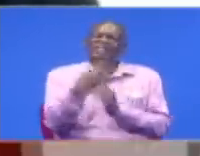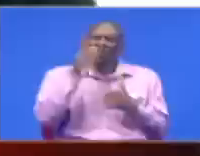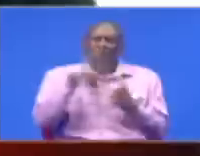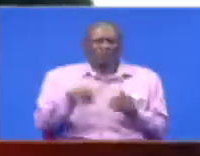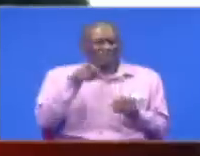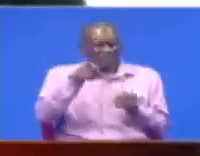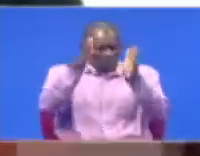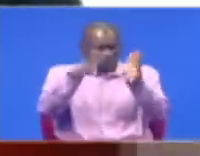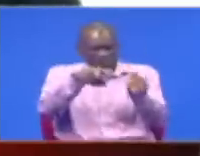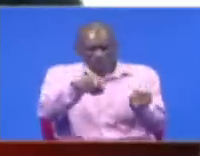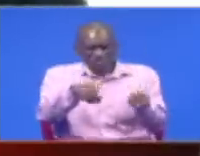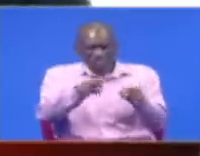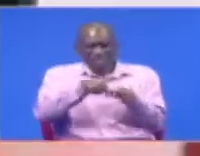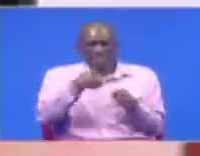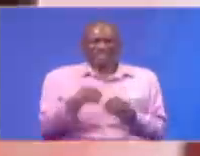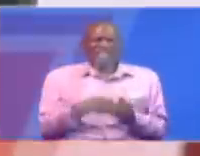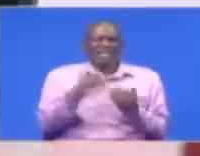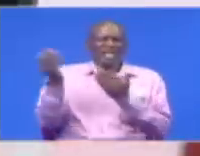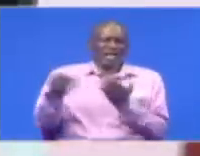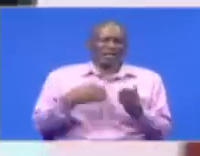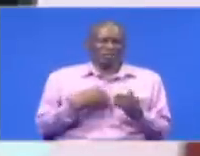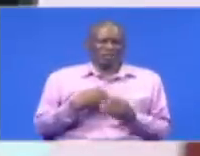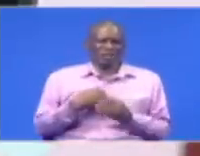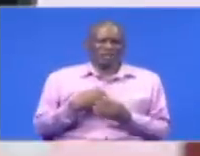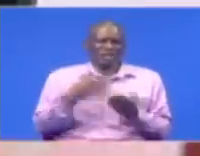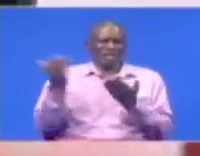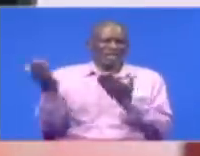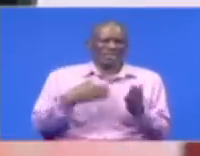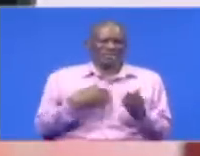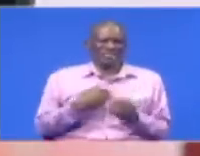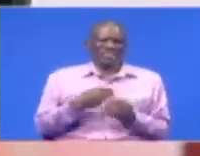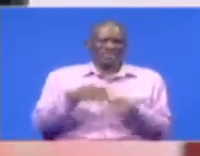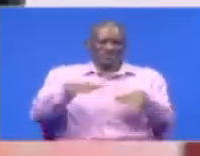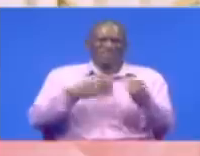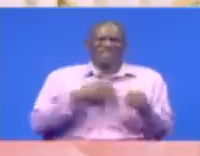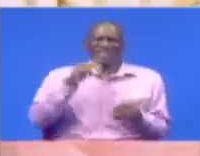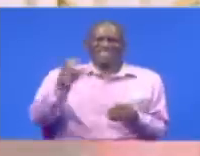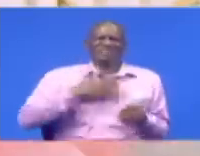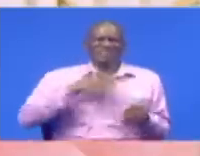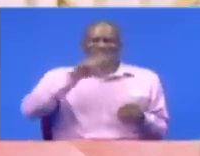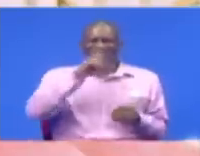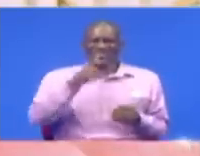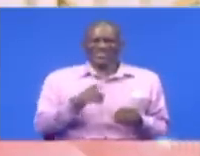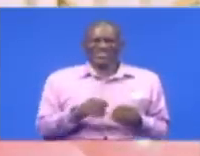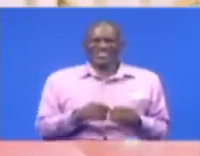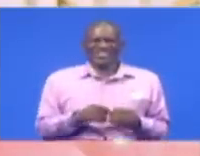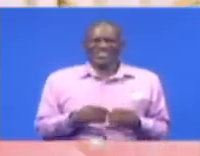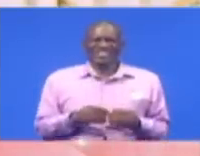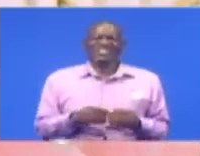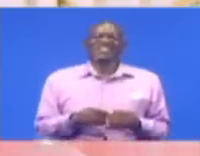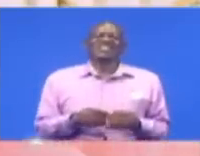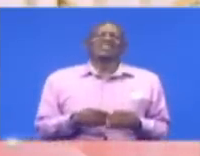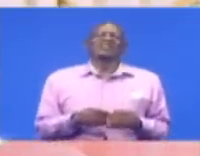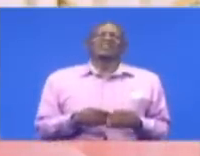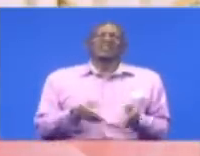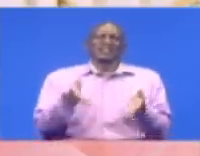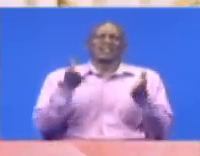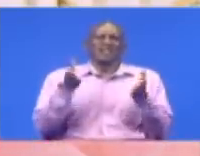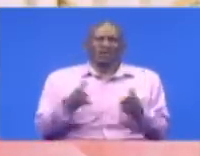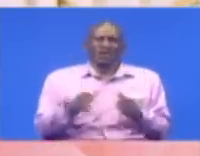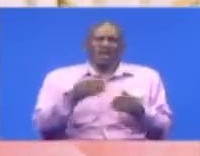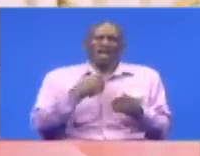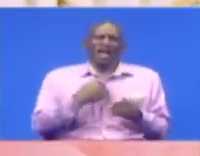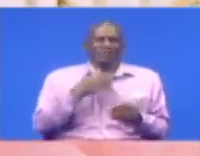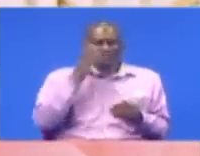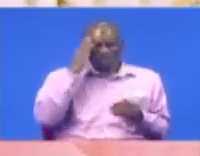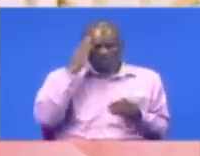this one is like this. Allow me to... So, let me ask my question, senior counsel. So, having